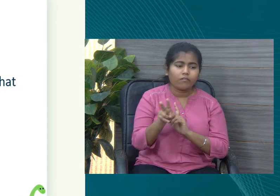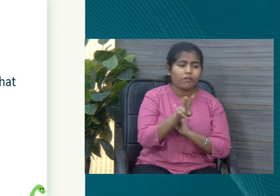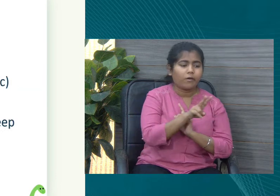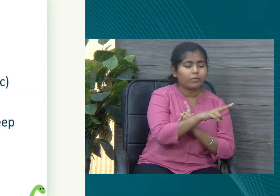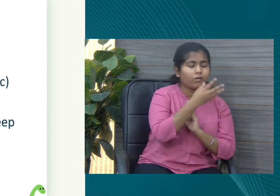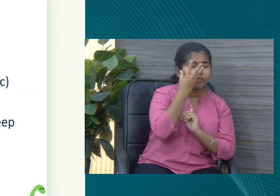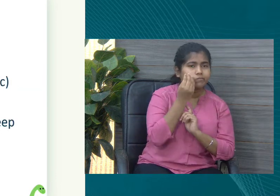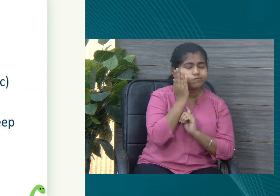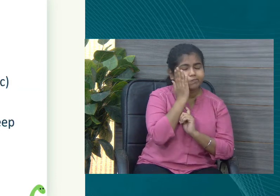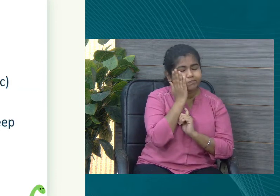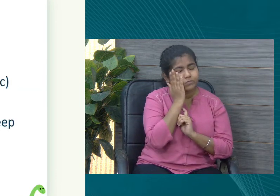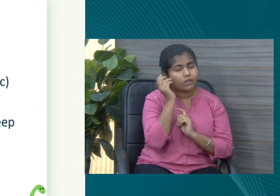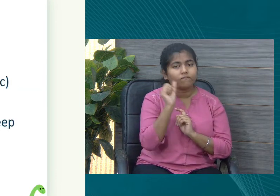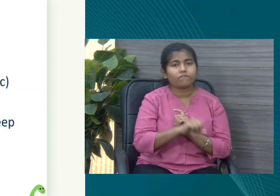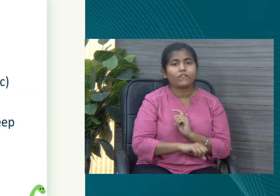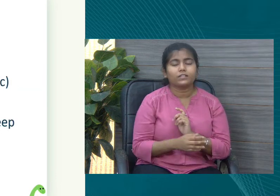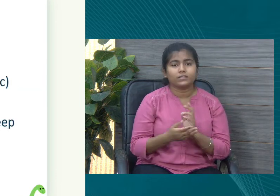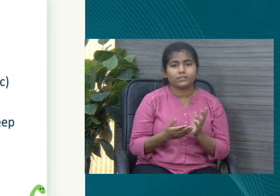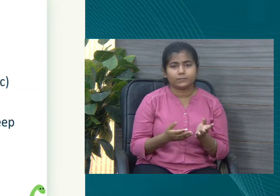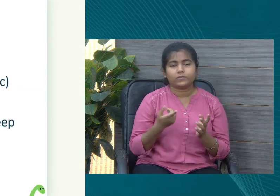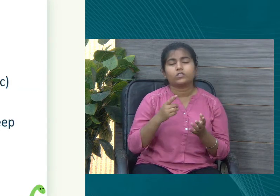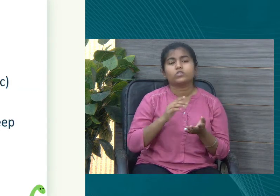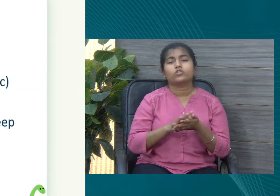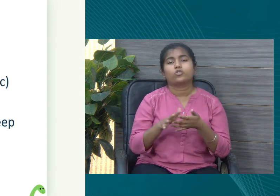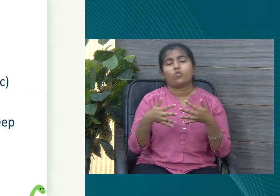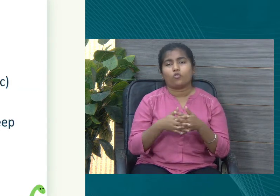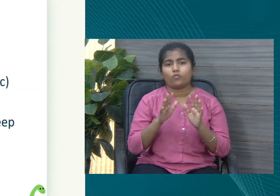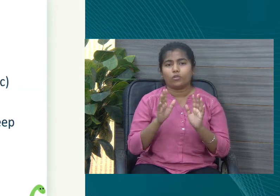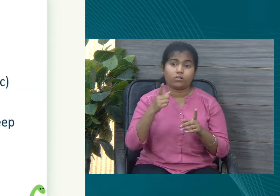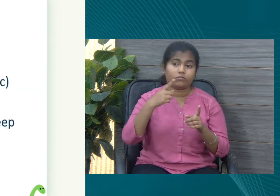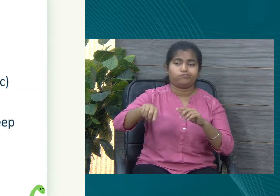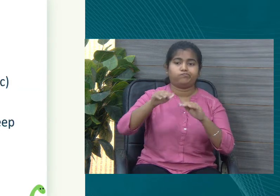this is the homework that students have to do. And